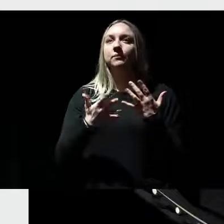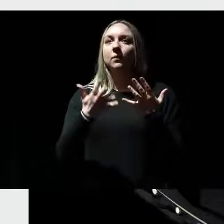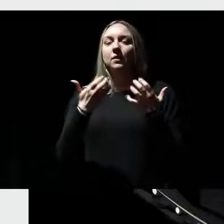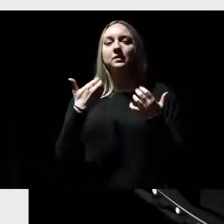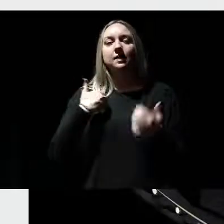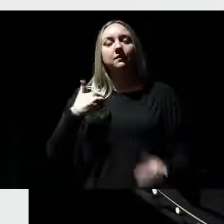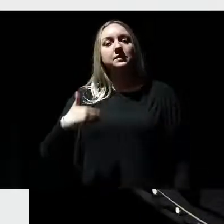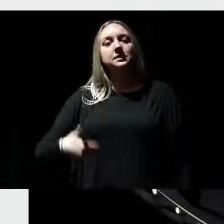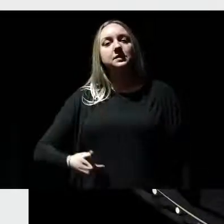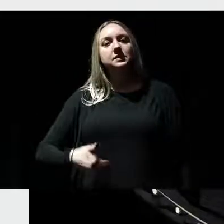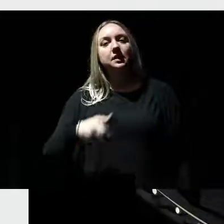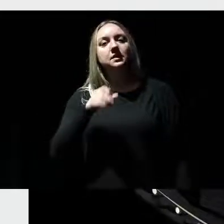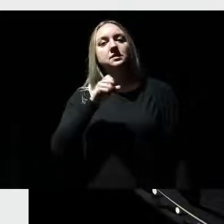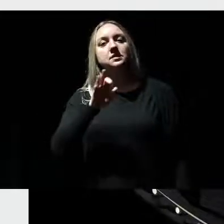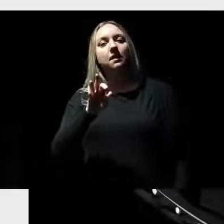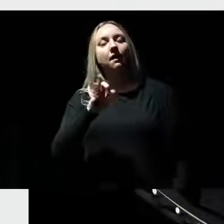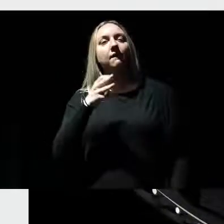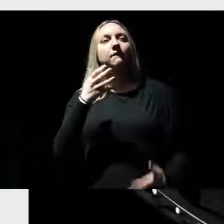of